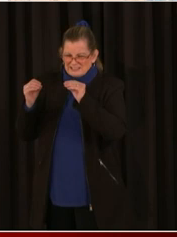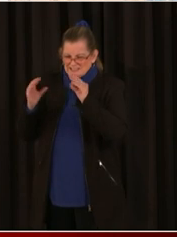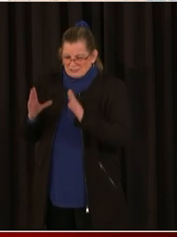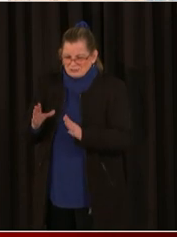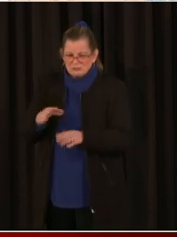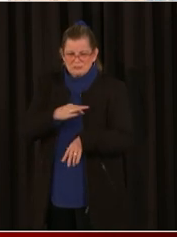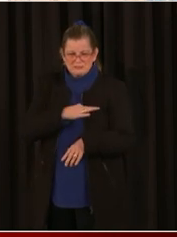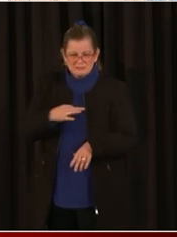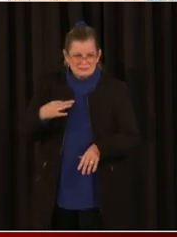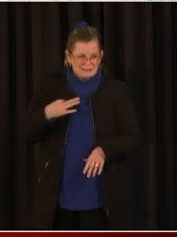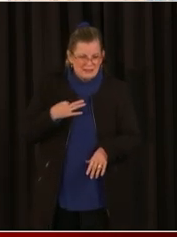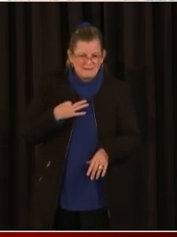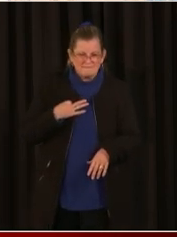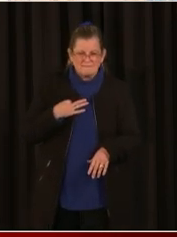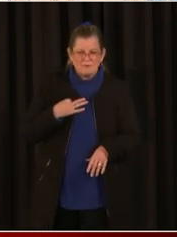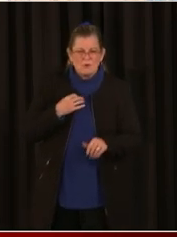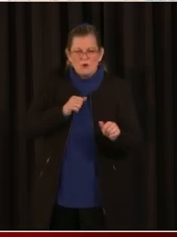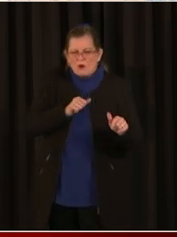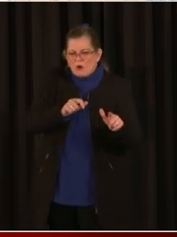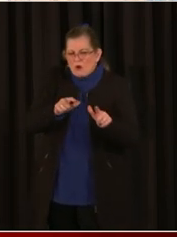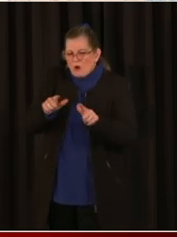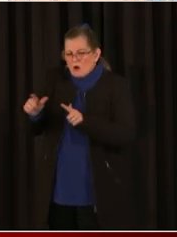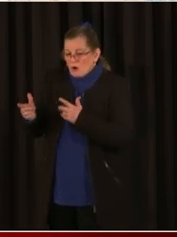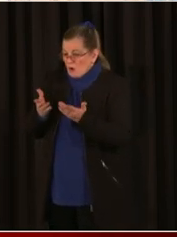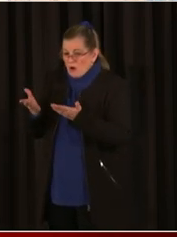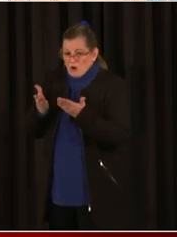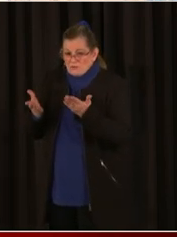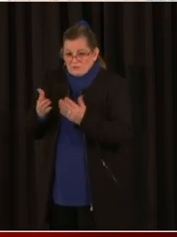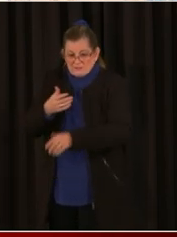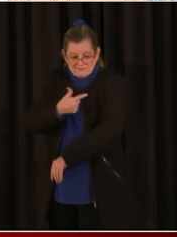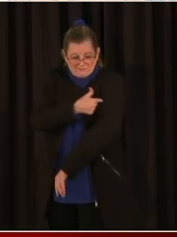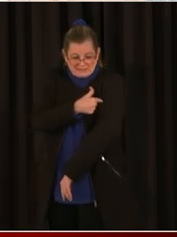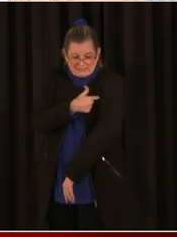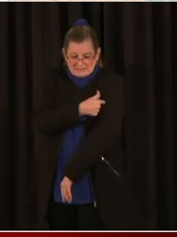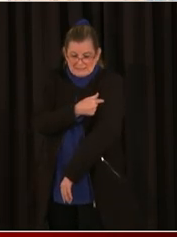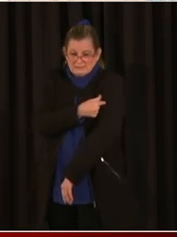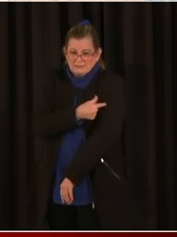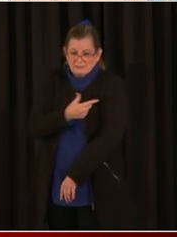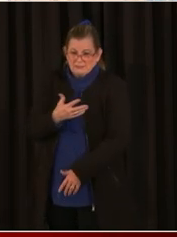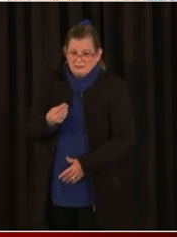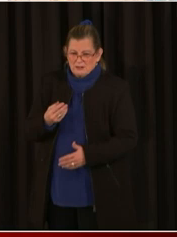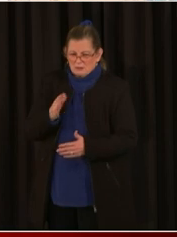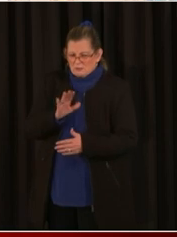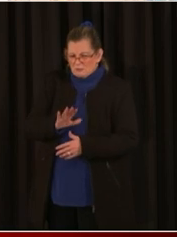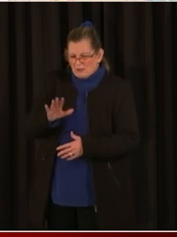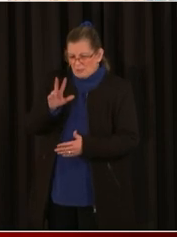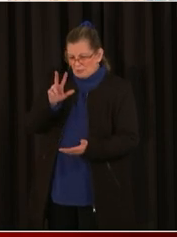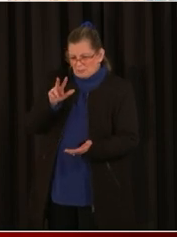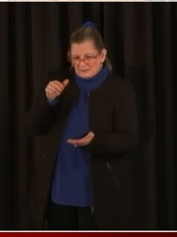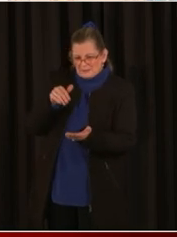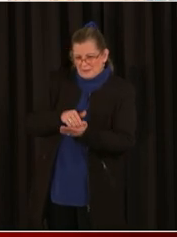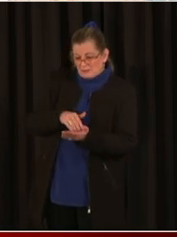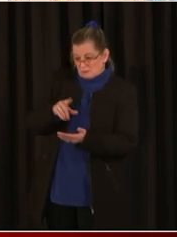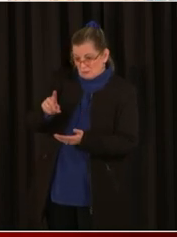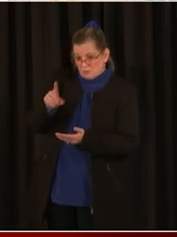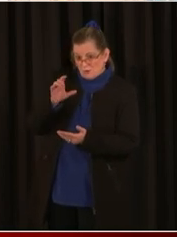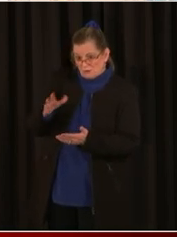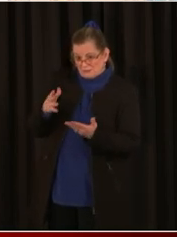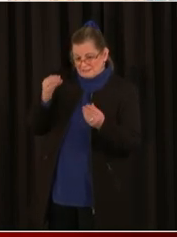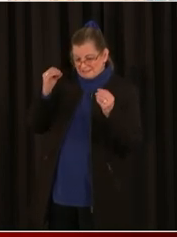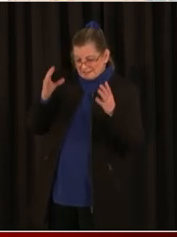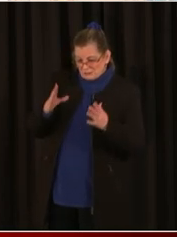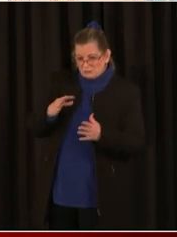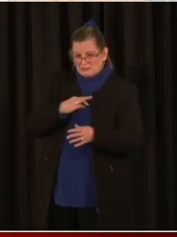person in our schools was offered a vaccine, and approximately 3,100 teachers and